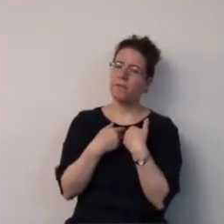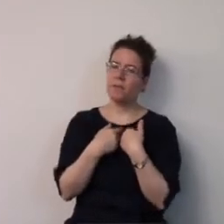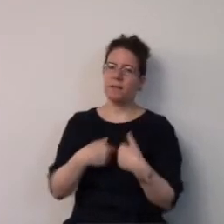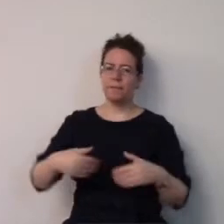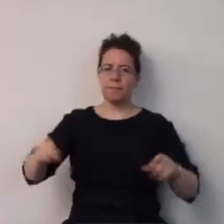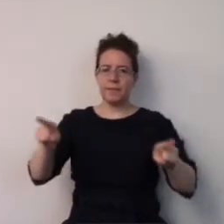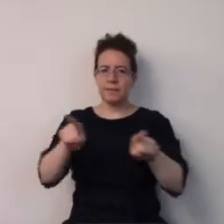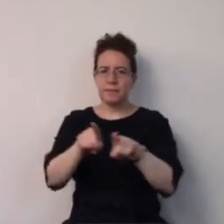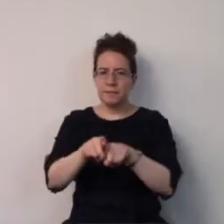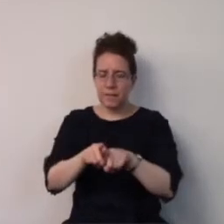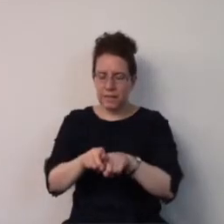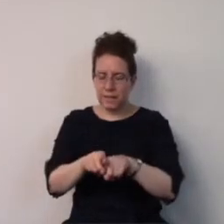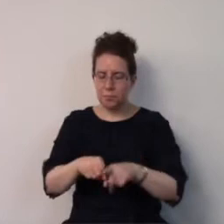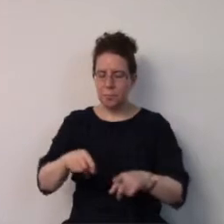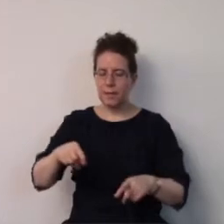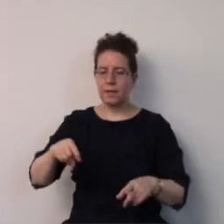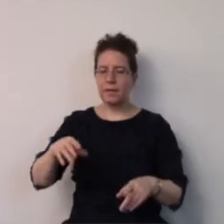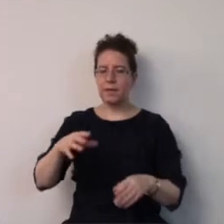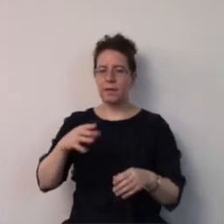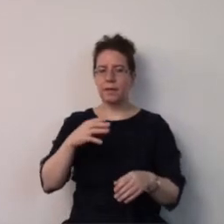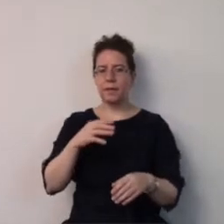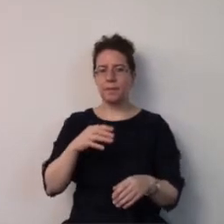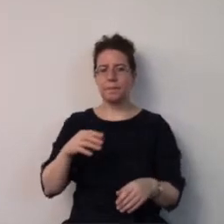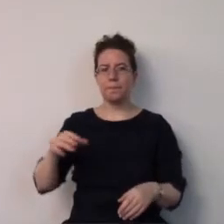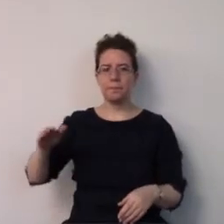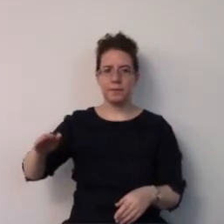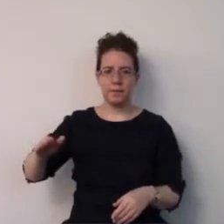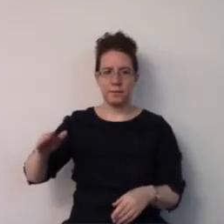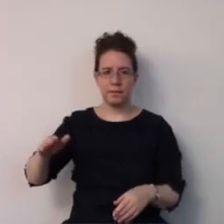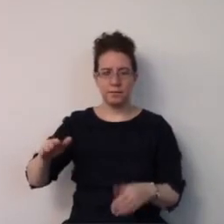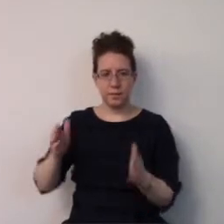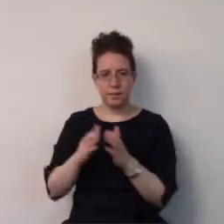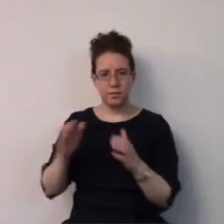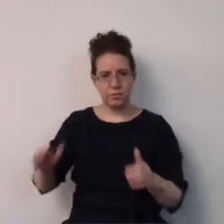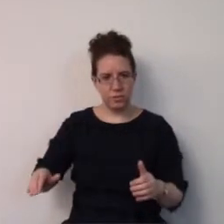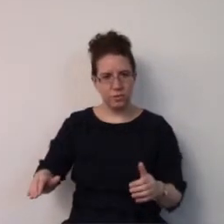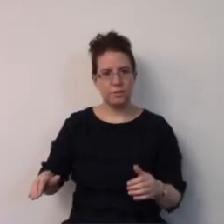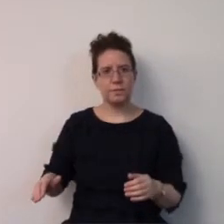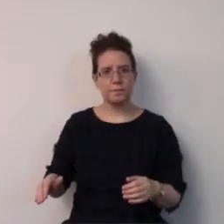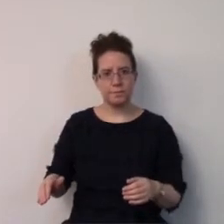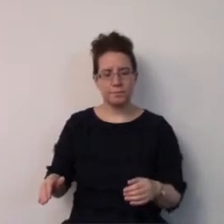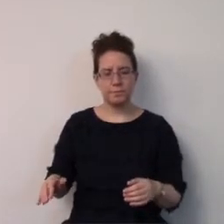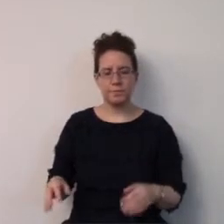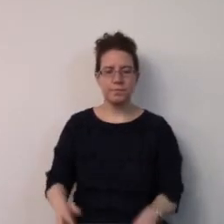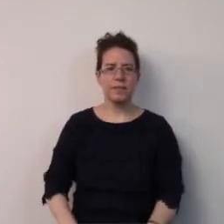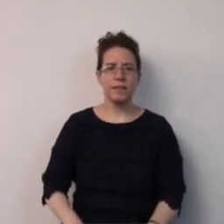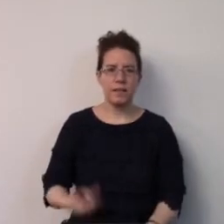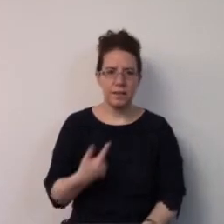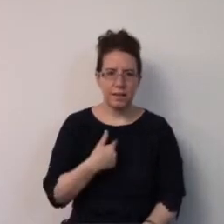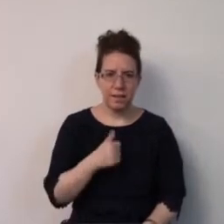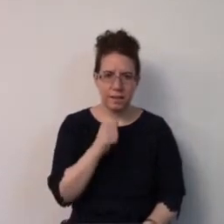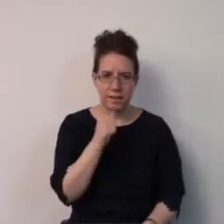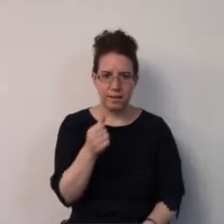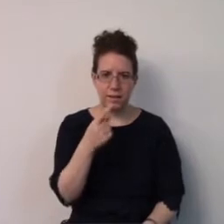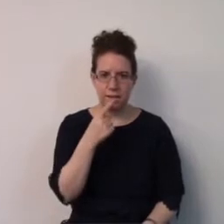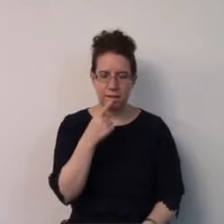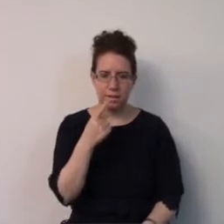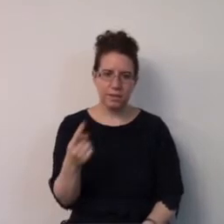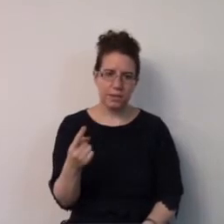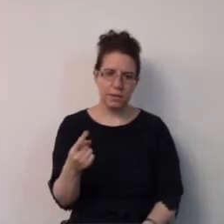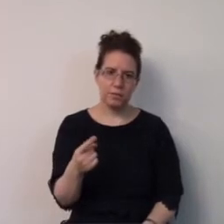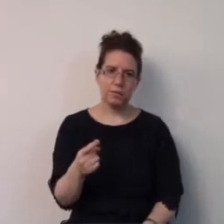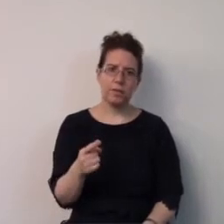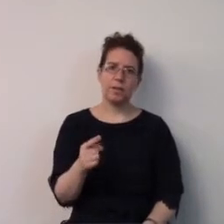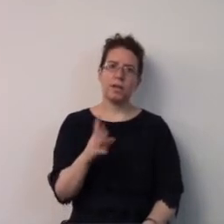For whoever will humble himself, therefore, and become like this little child, trusting, lowly,